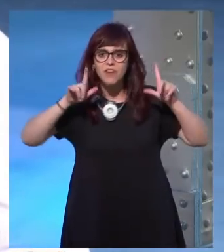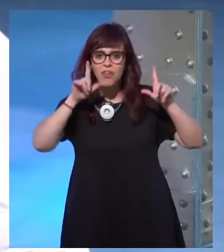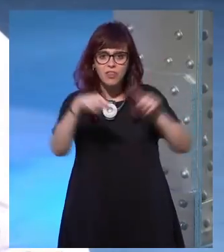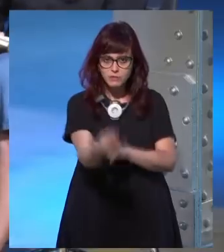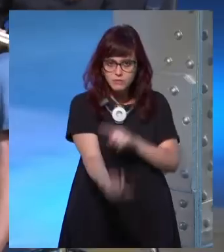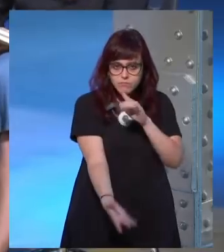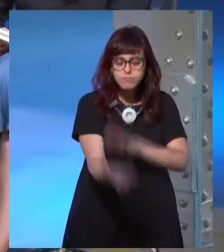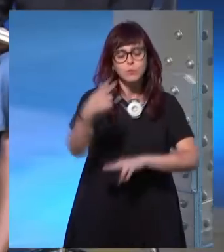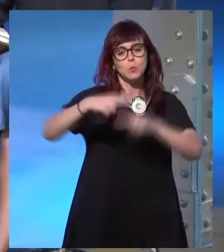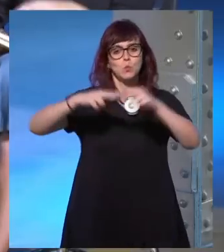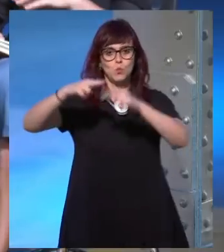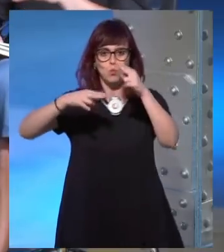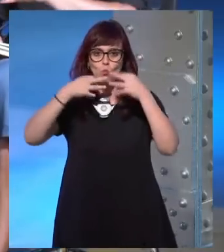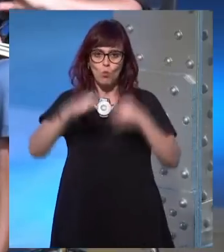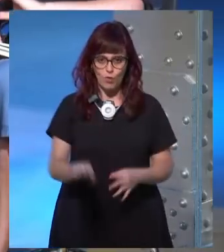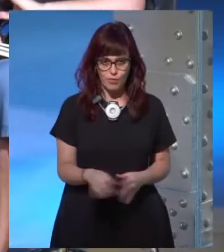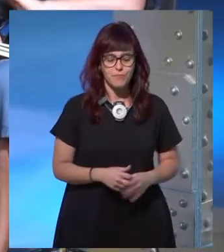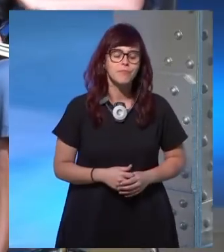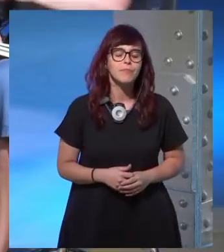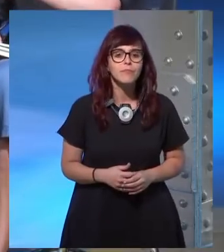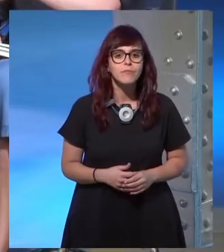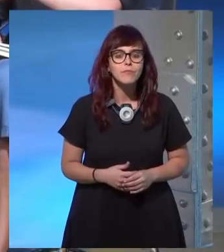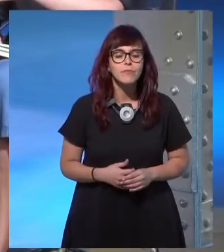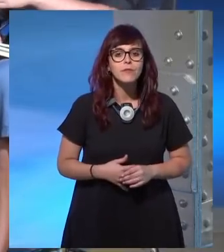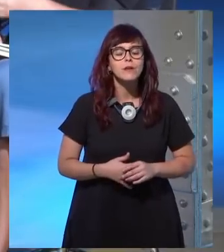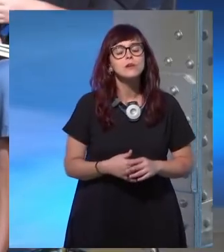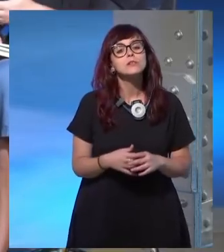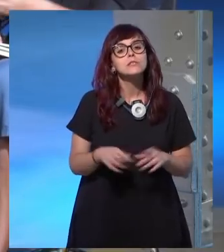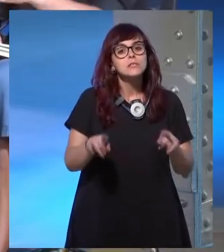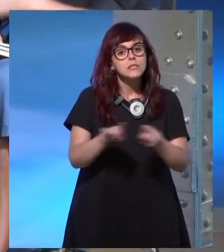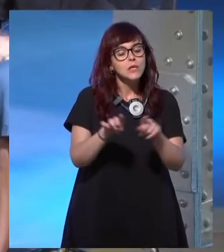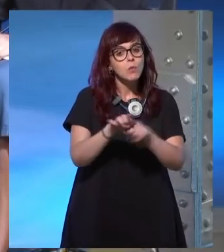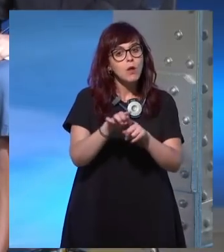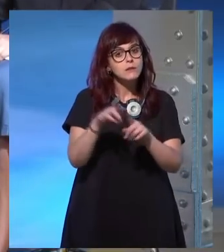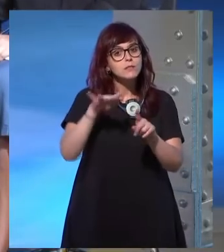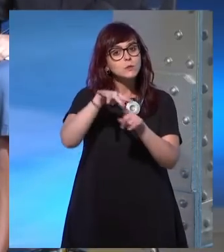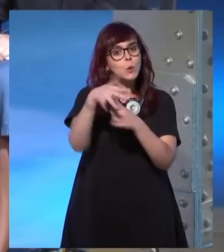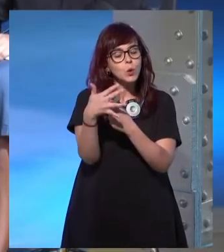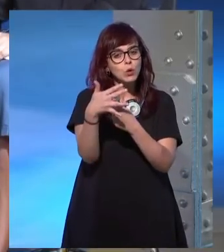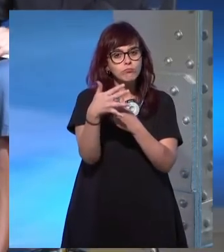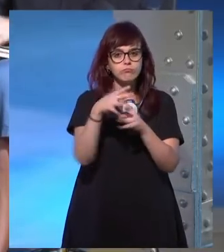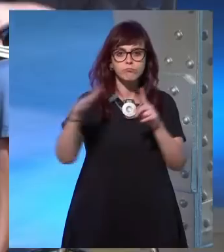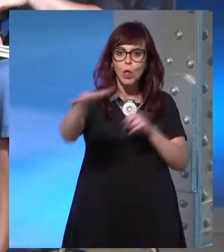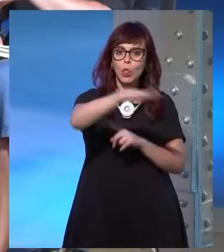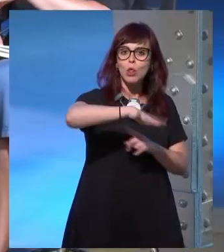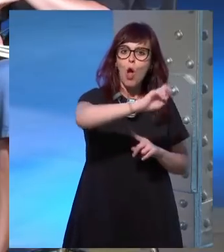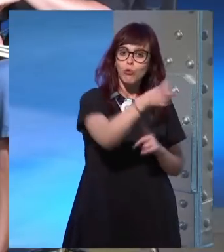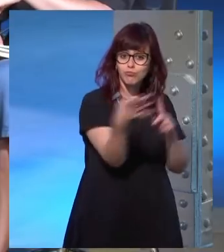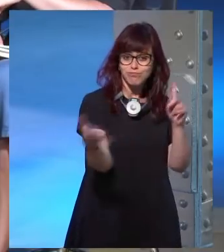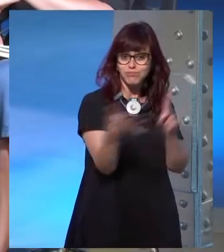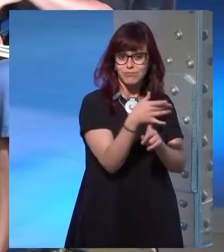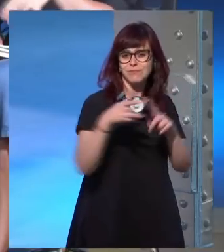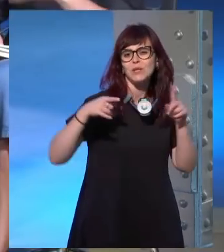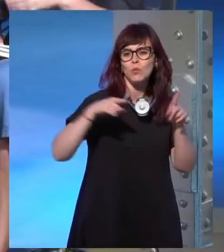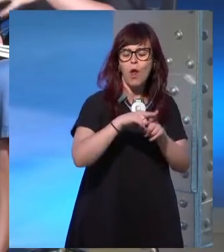But the struggle is being really hard, really tough. What you find at the other side is